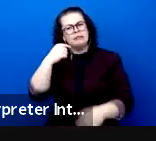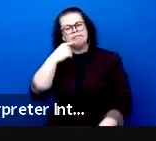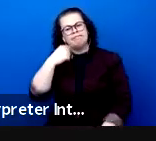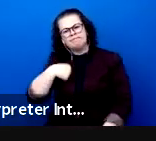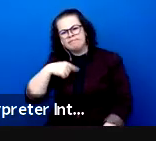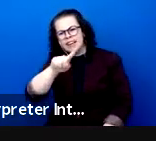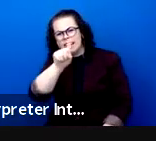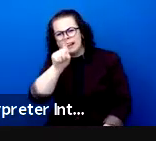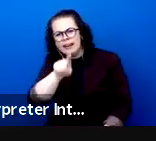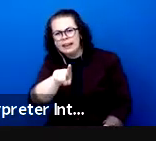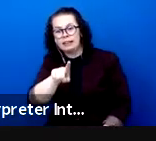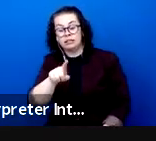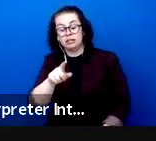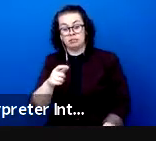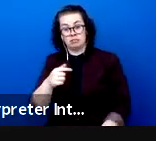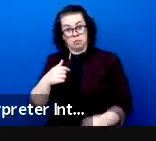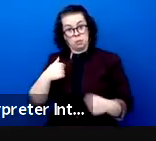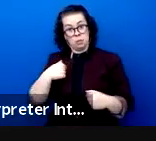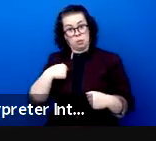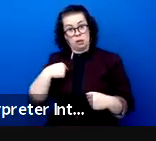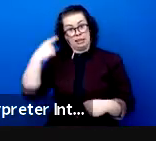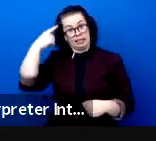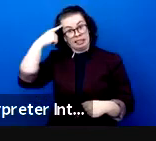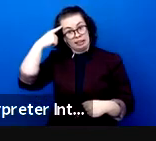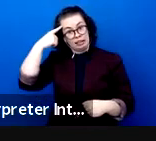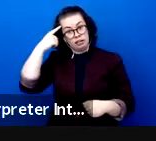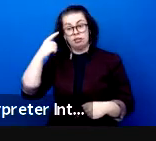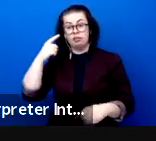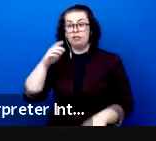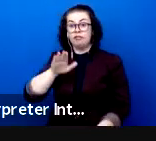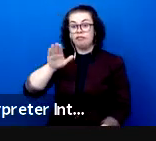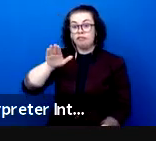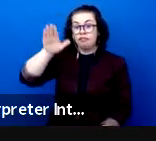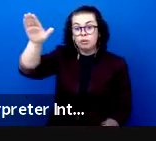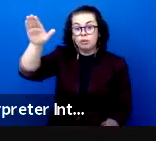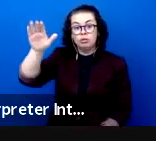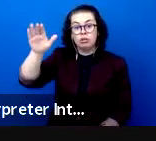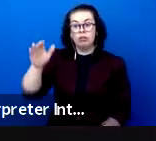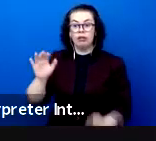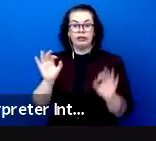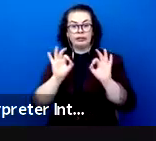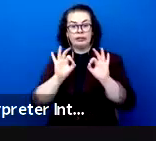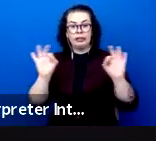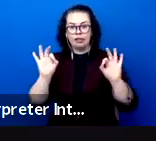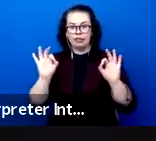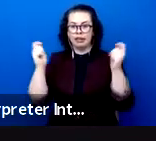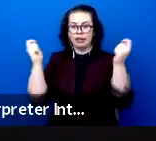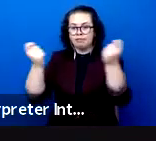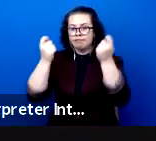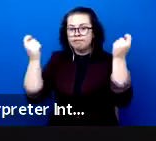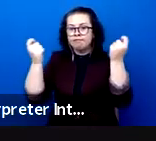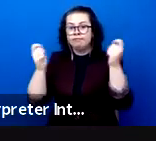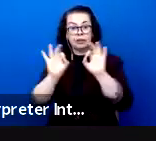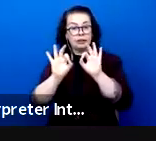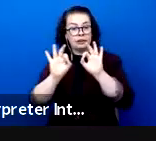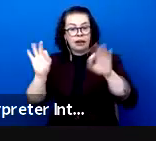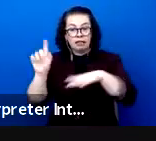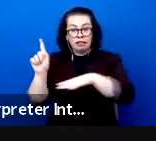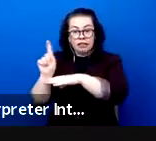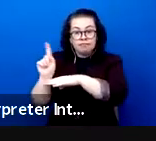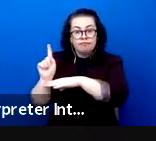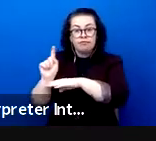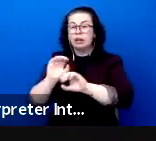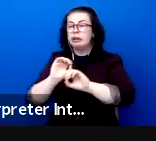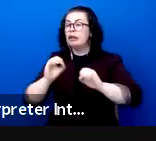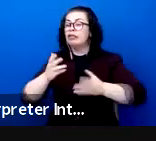even years will be devoid of cultural activities? No theatre, no concerts, no opera, no